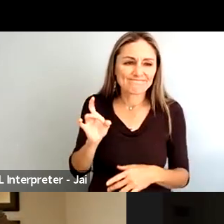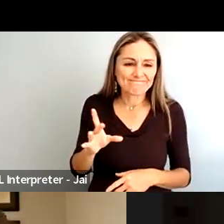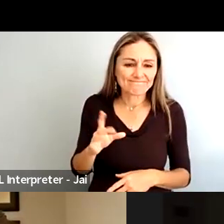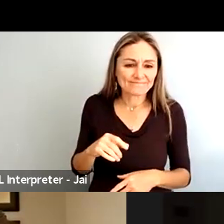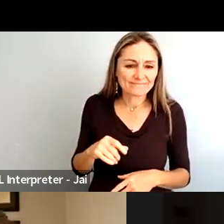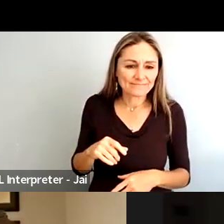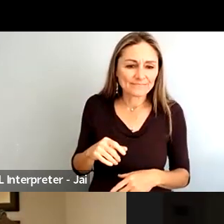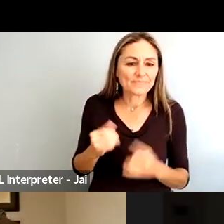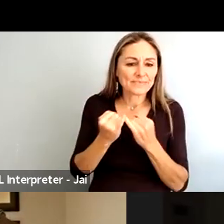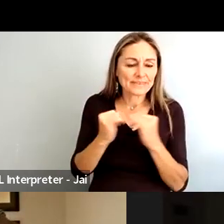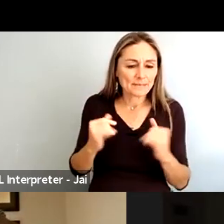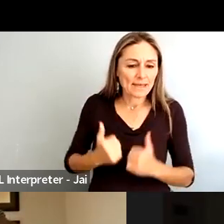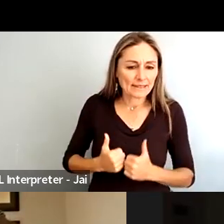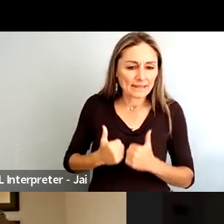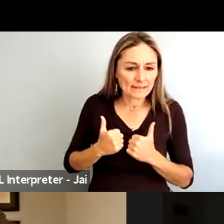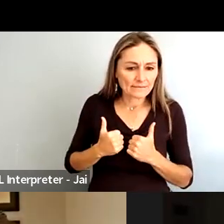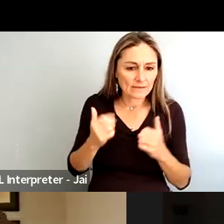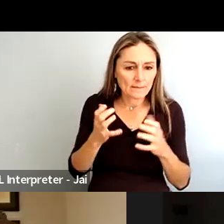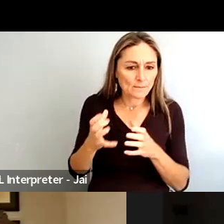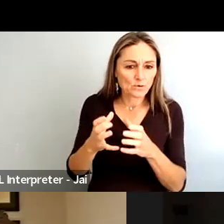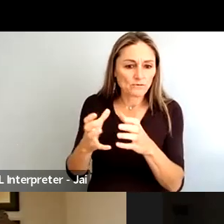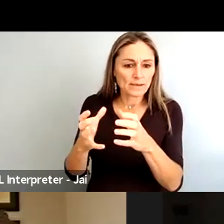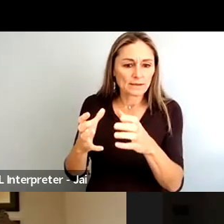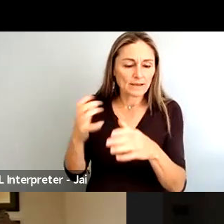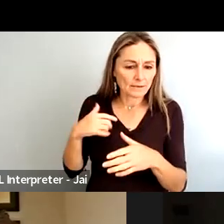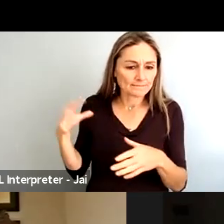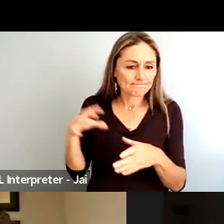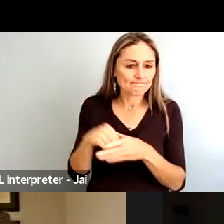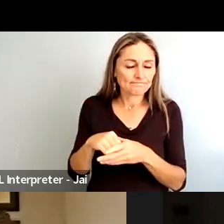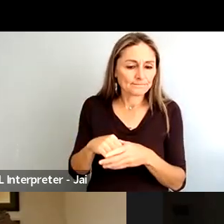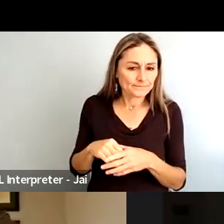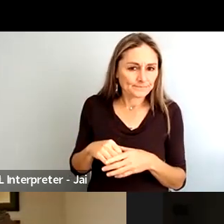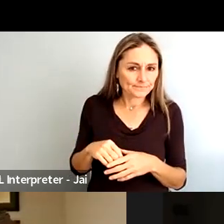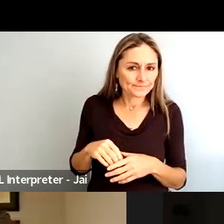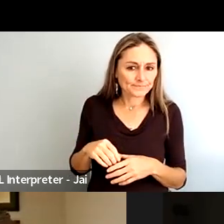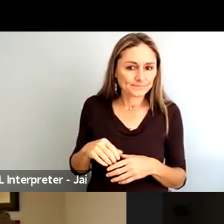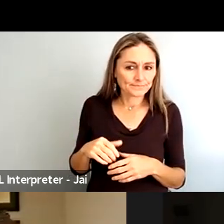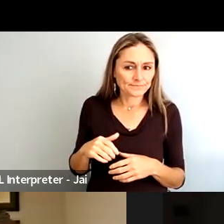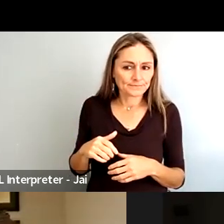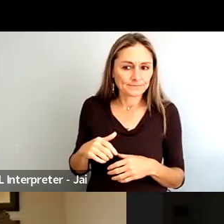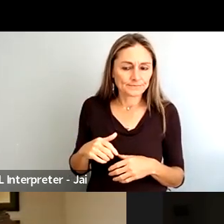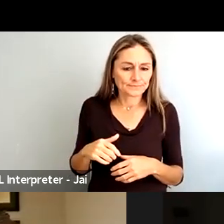the independent living movement, but I went to